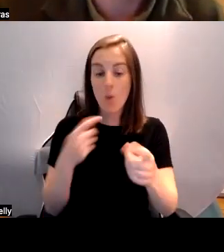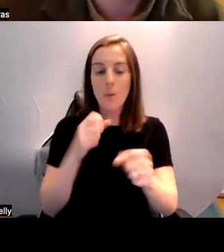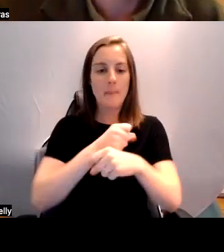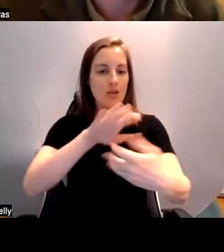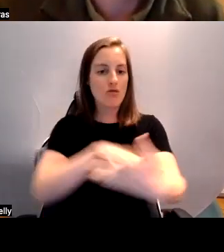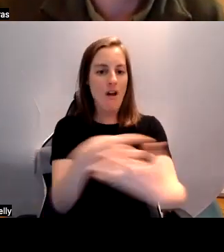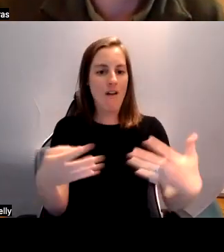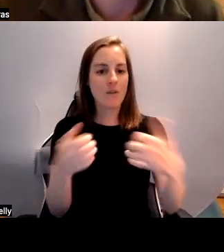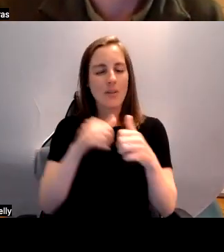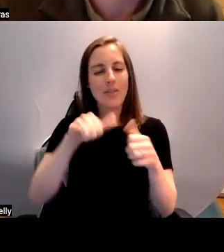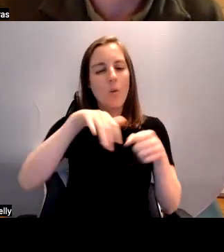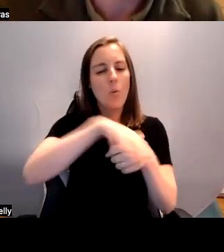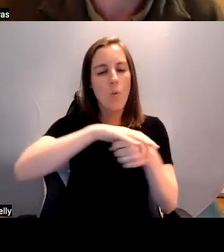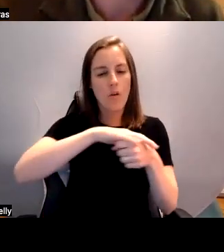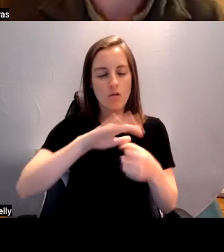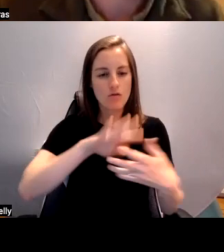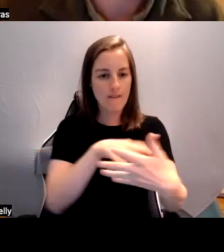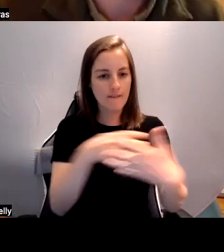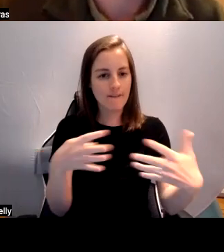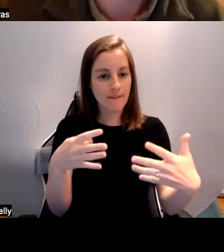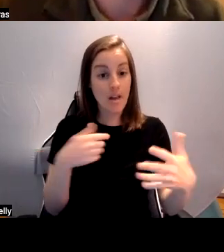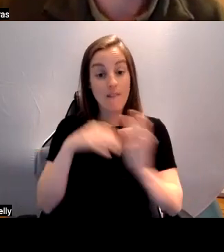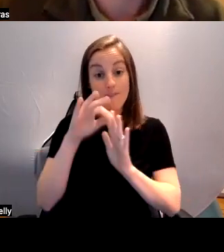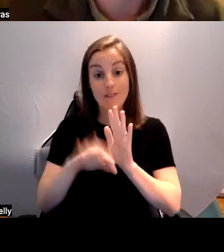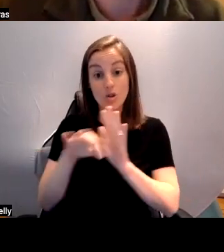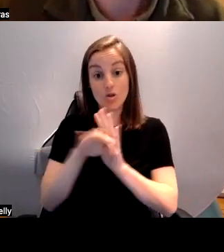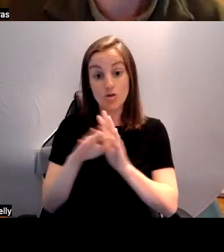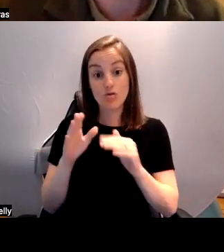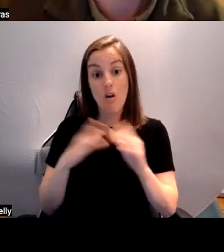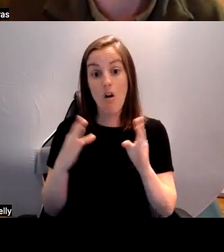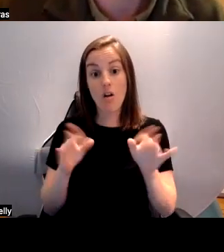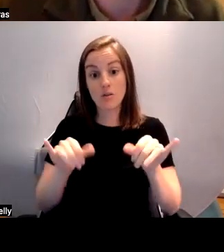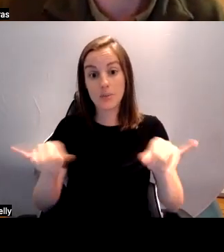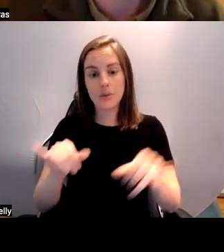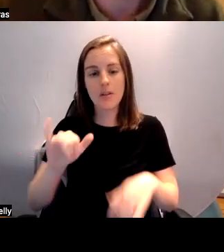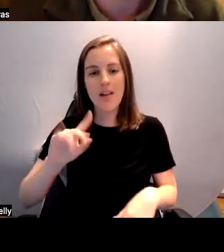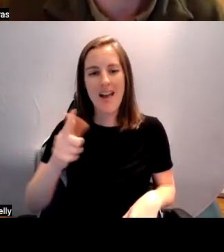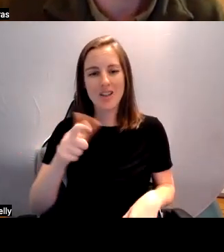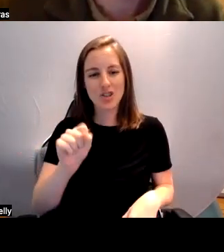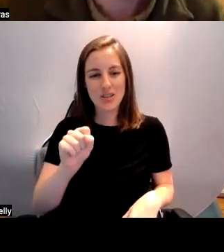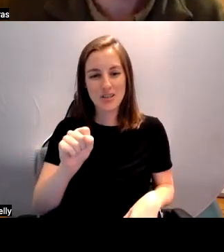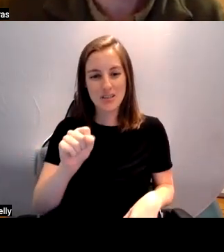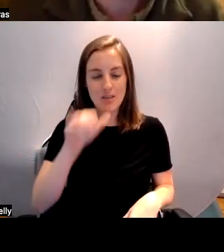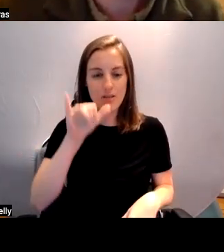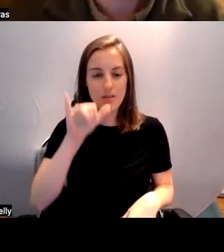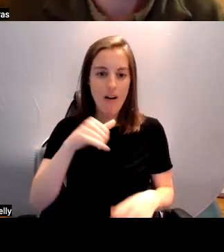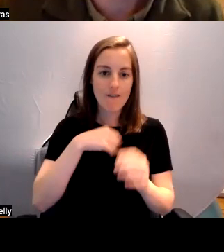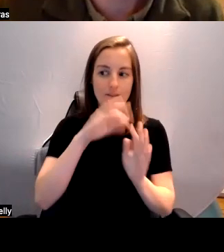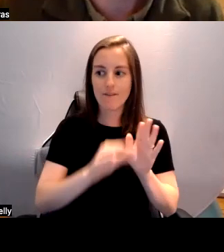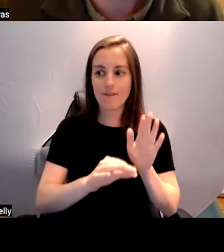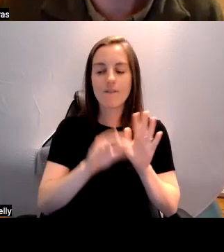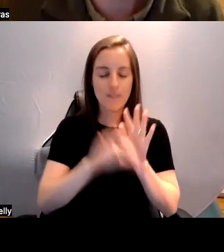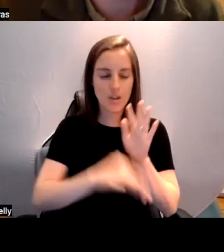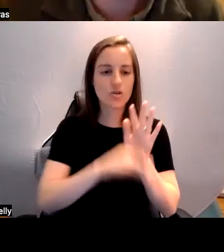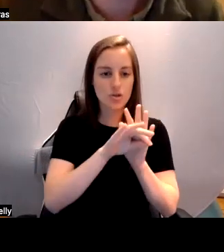we have features on the edges that are this positional encoding and also these geometric features. And then